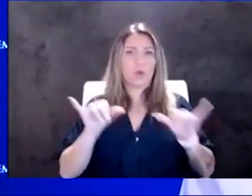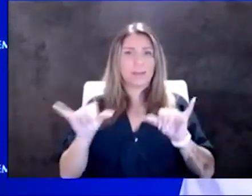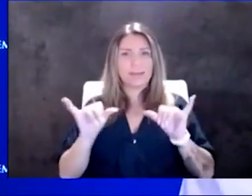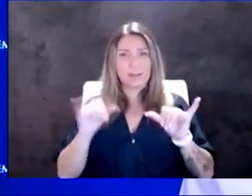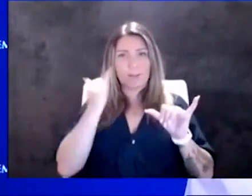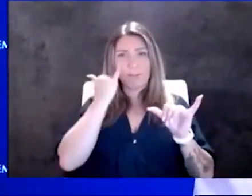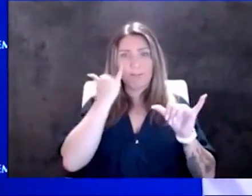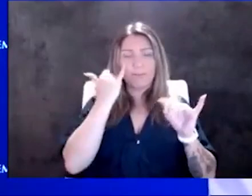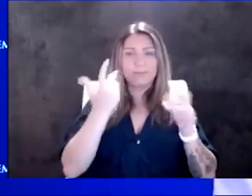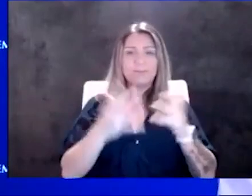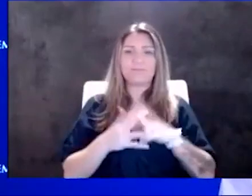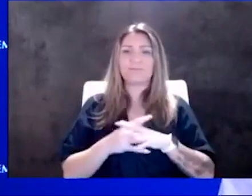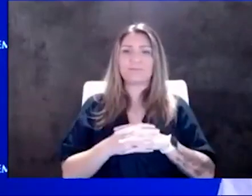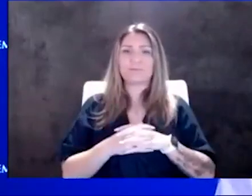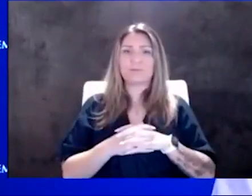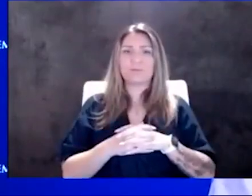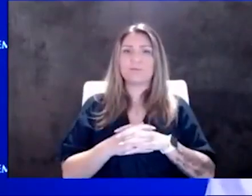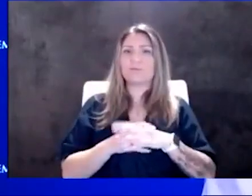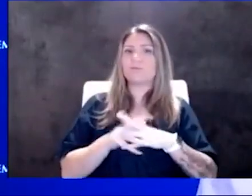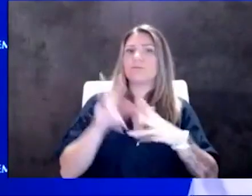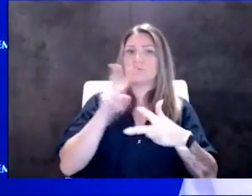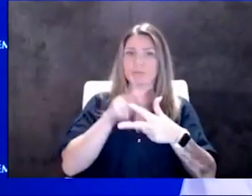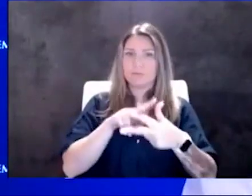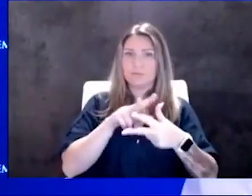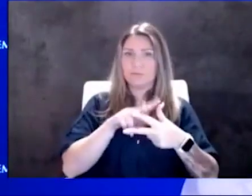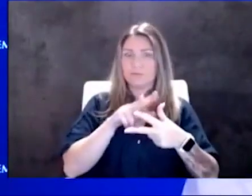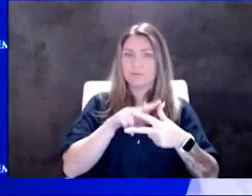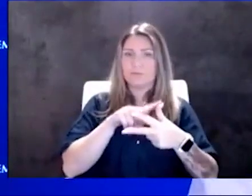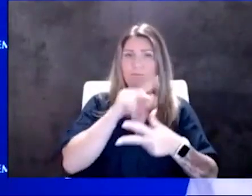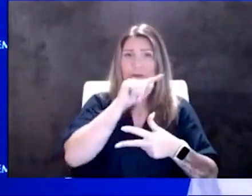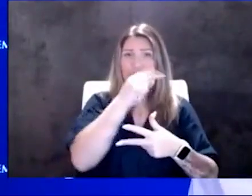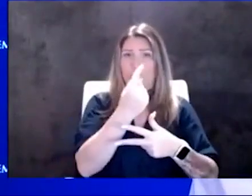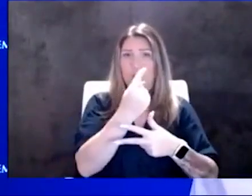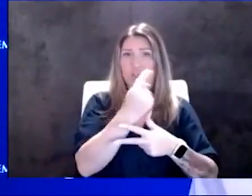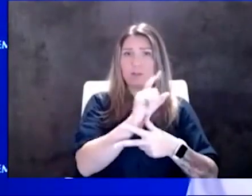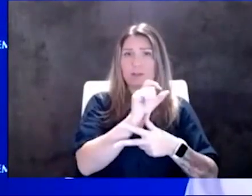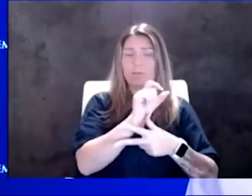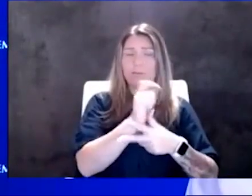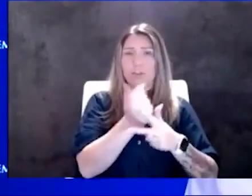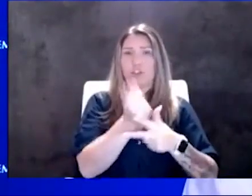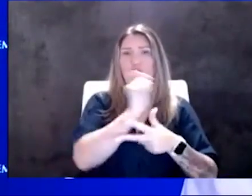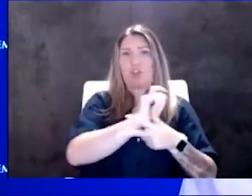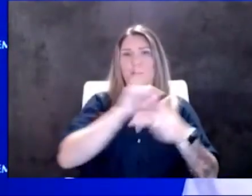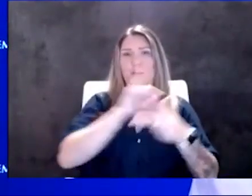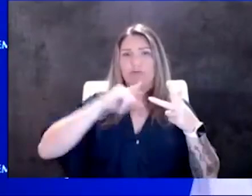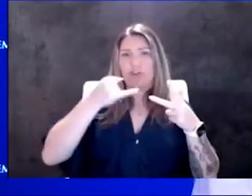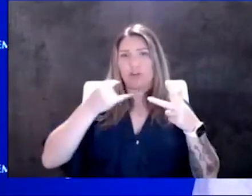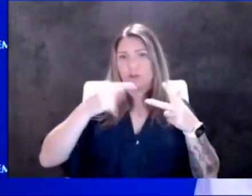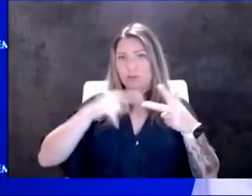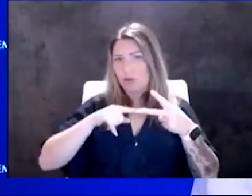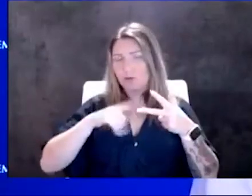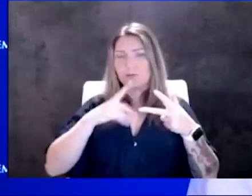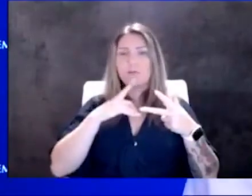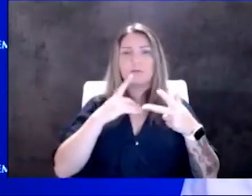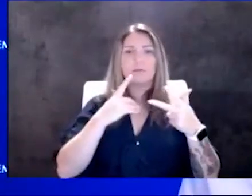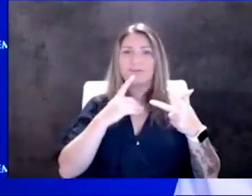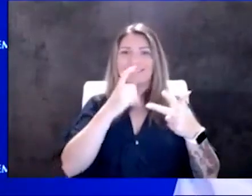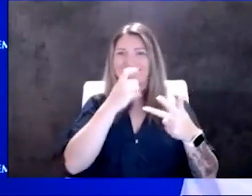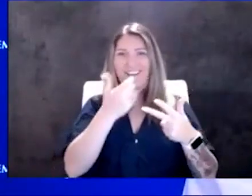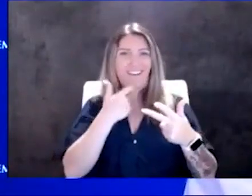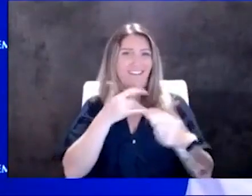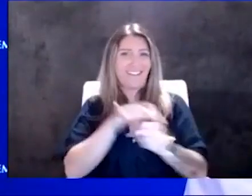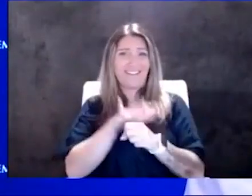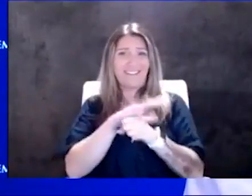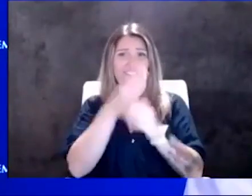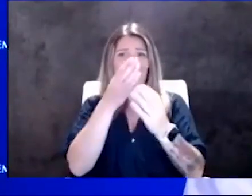the mRNA dosing the first time, switching to Johnson & Johnson. Again, we don't have a lot of data about that,